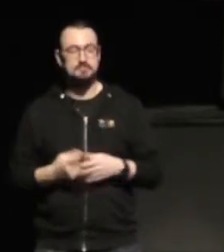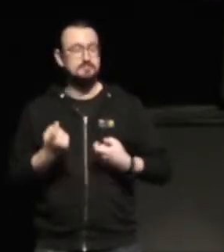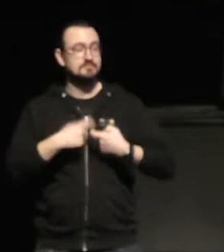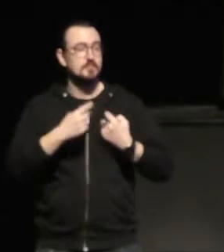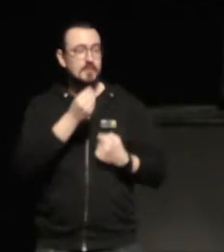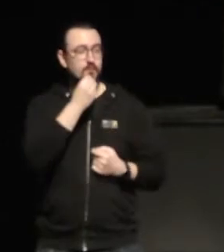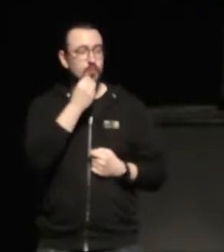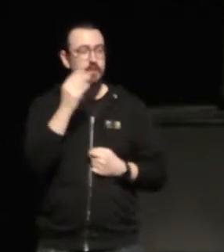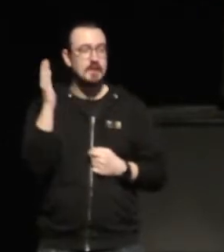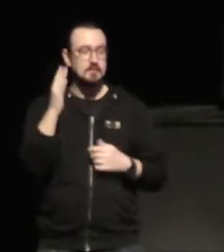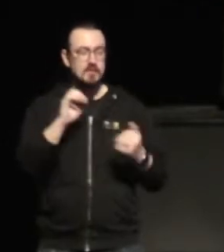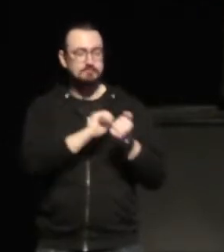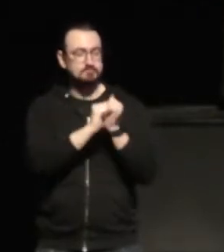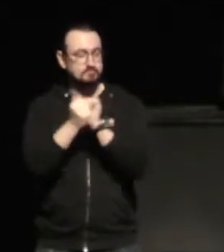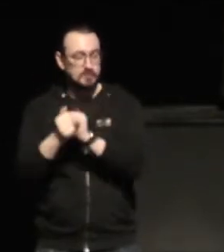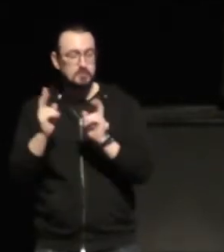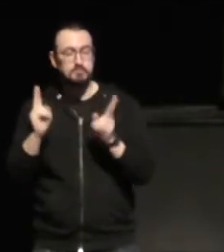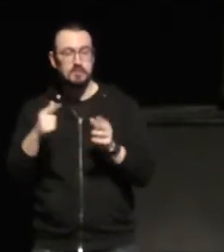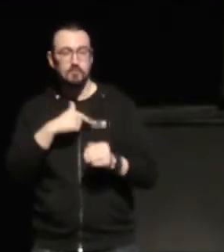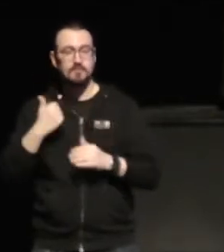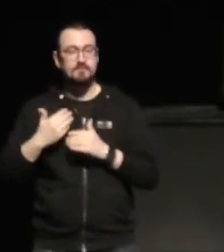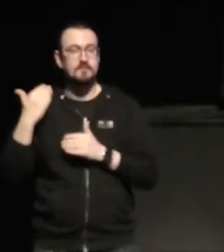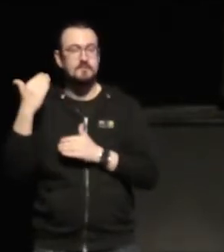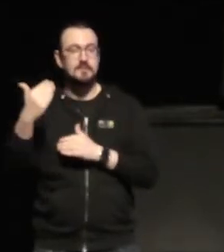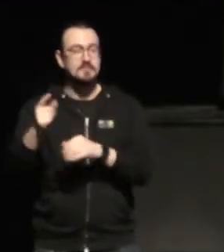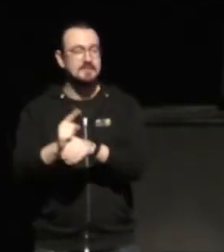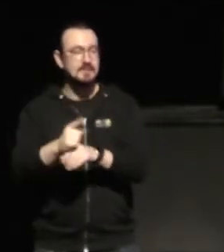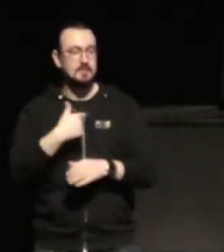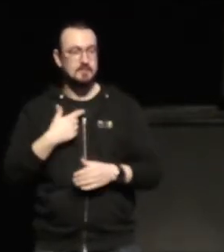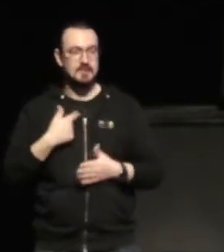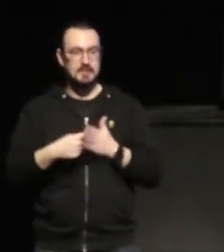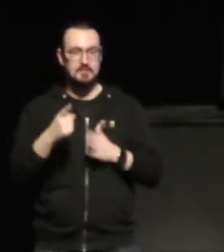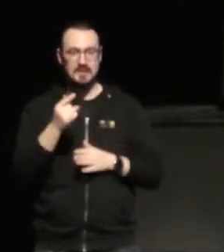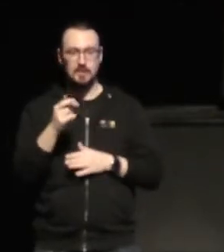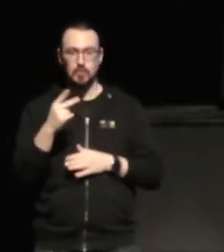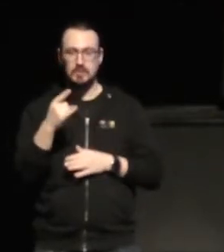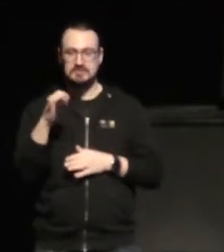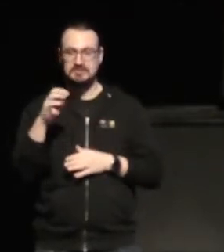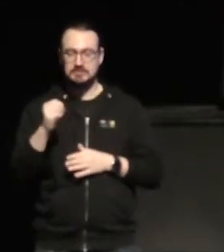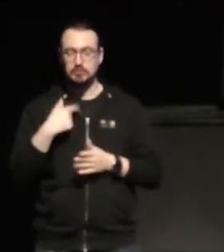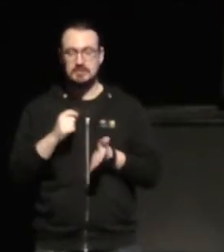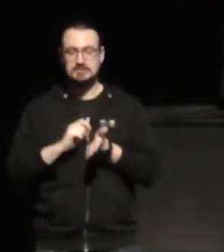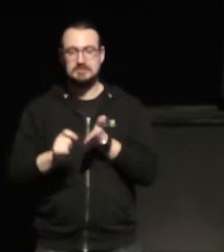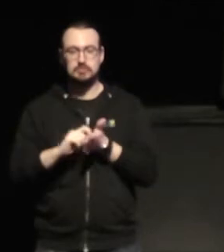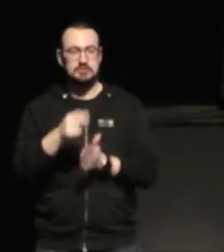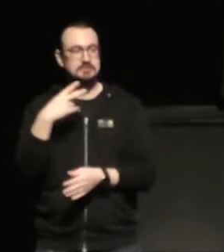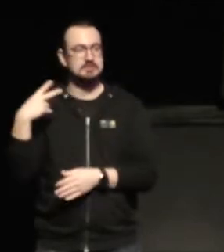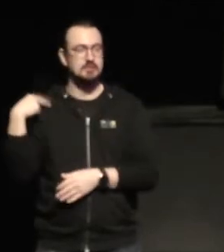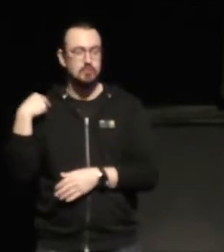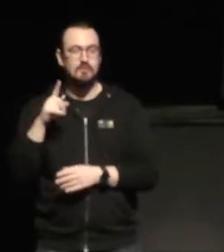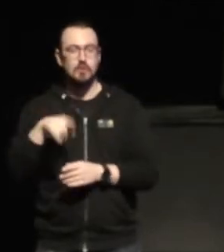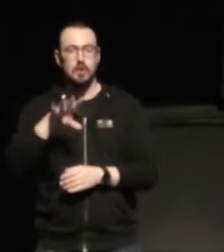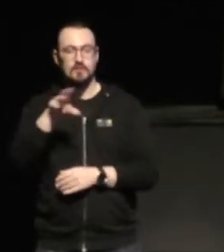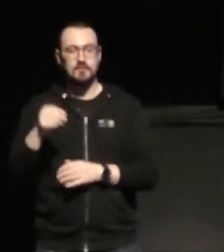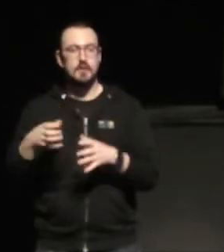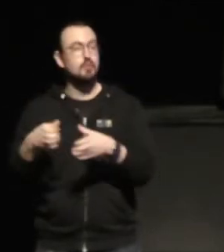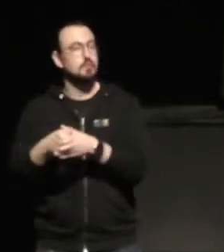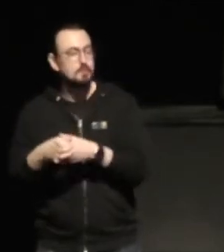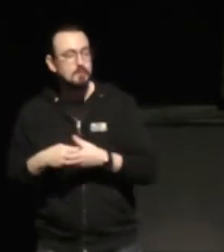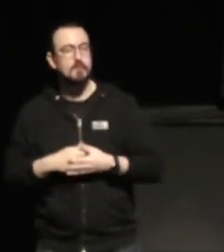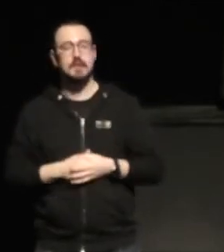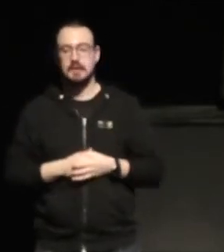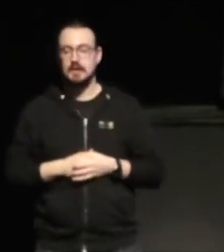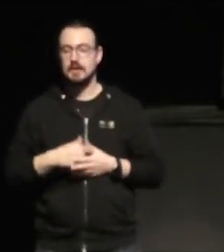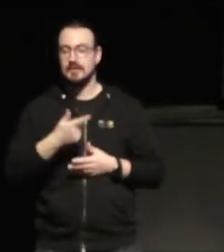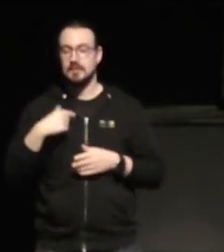about food, climate change, and our future. My name is Louise Lindfors. I'm Secretary General for Afrikagrupperna,